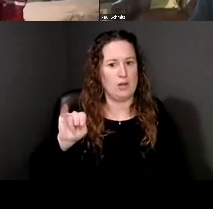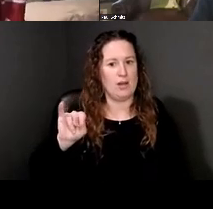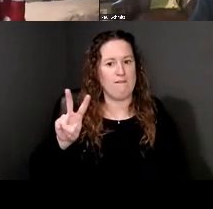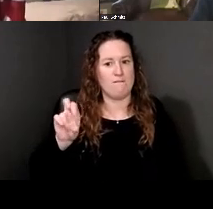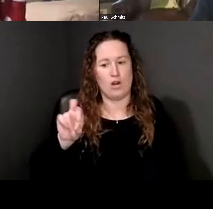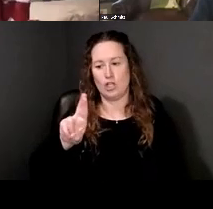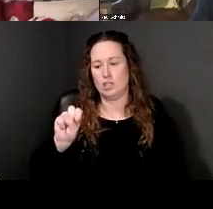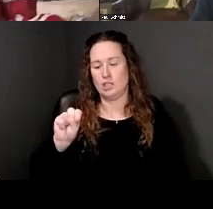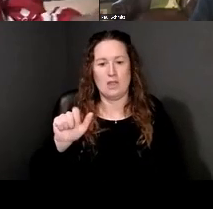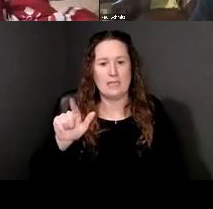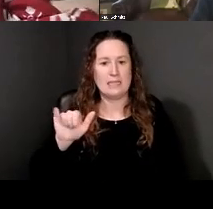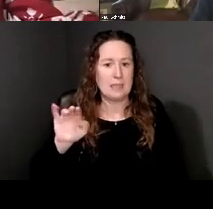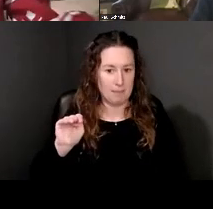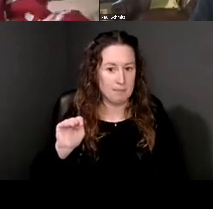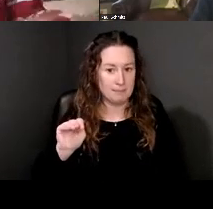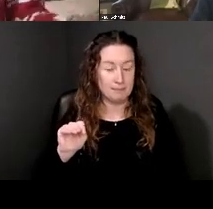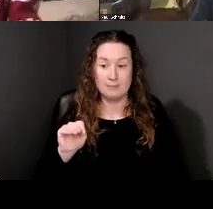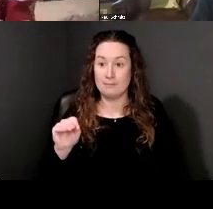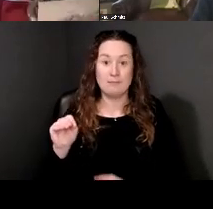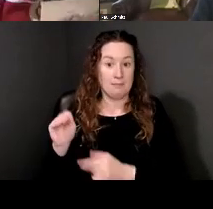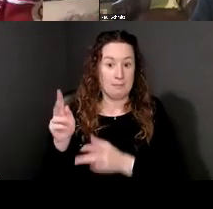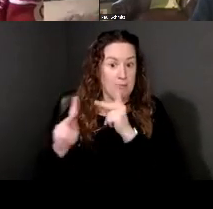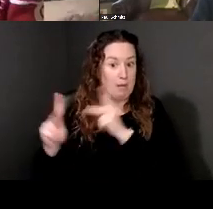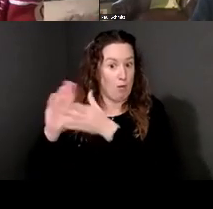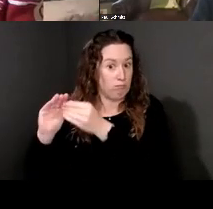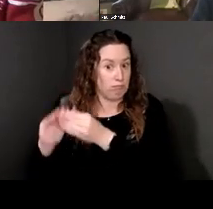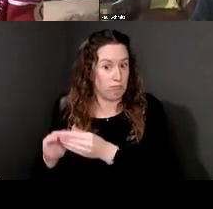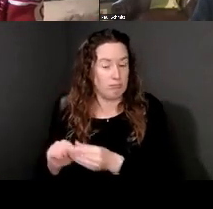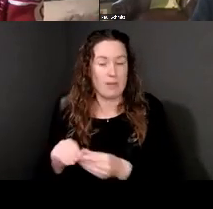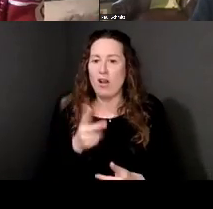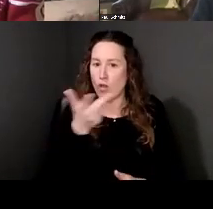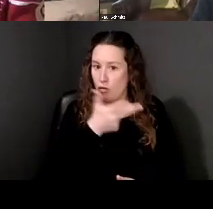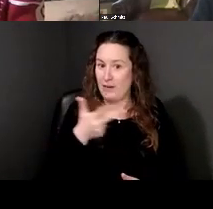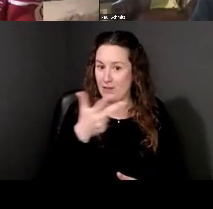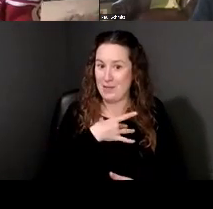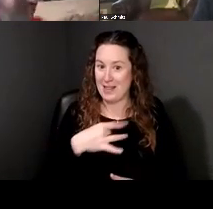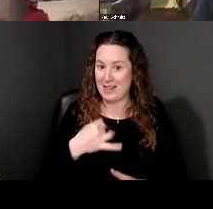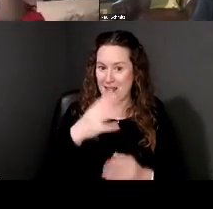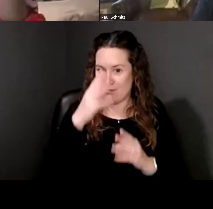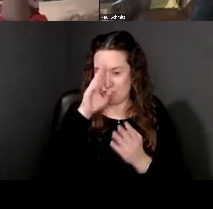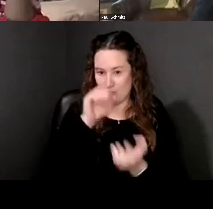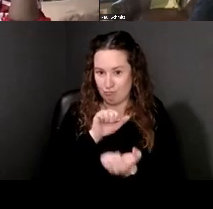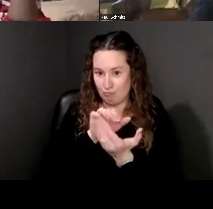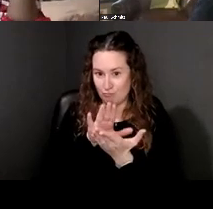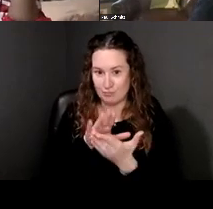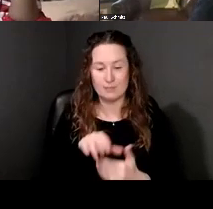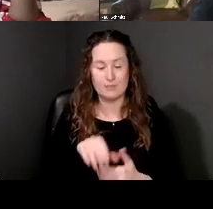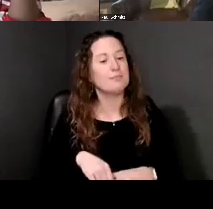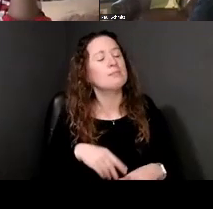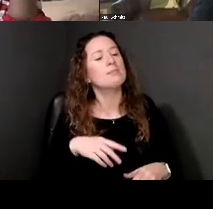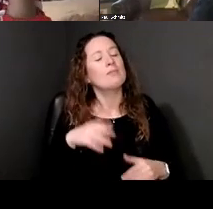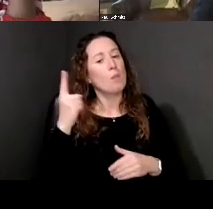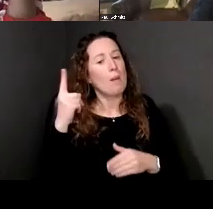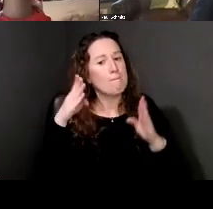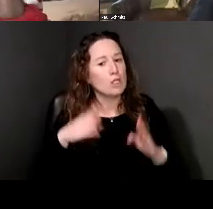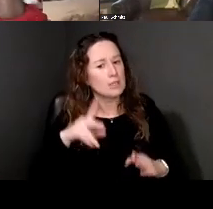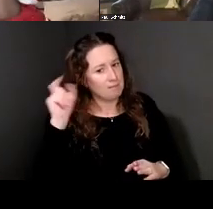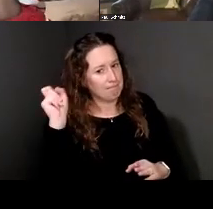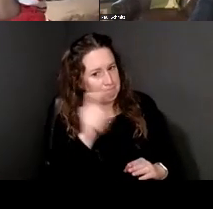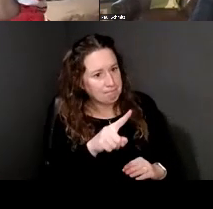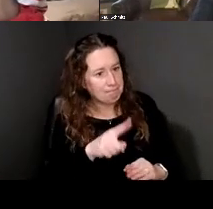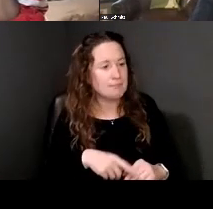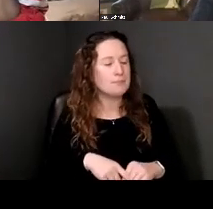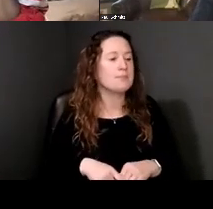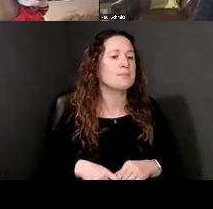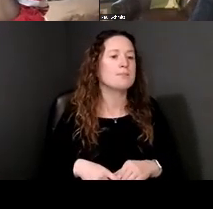of you really look toward that methodology. And someone asks, what if folks, when you recognize and